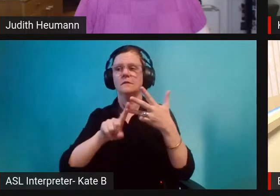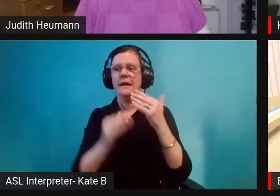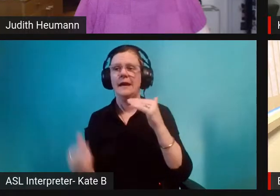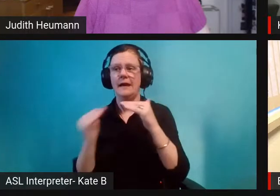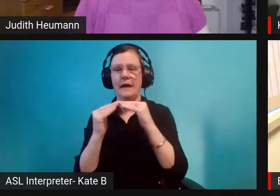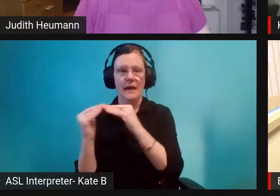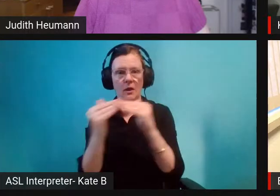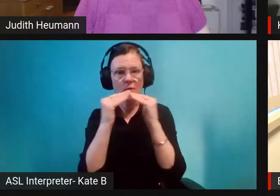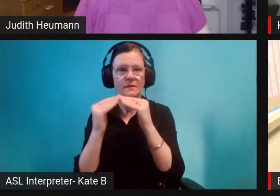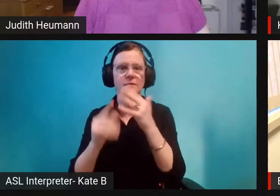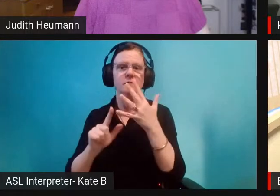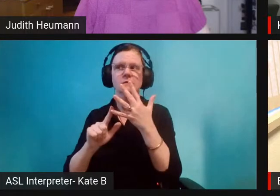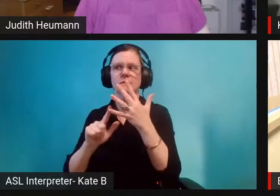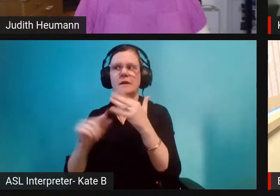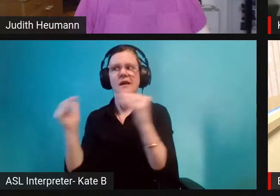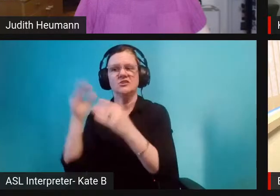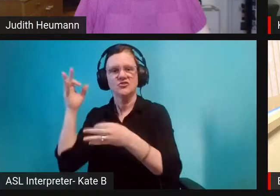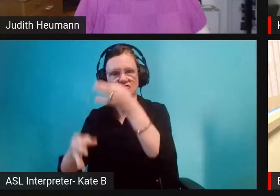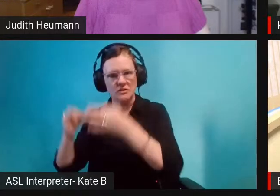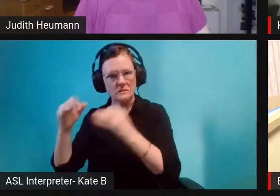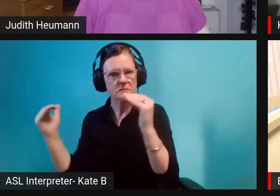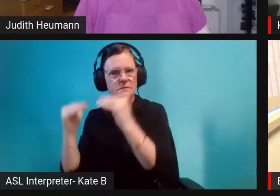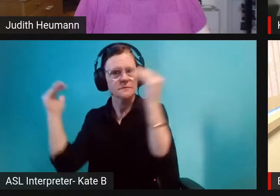equity, and justice.